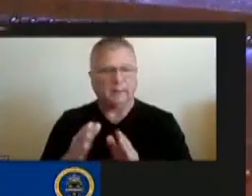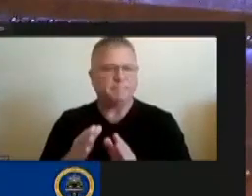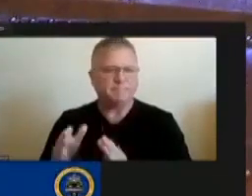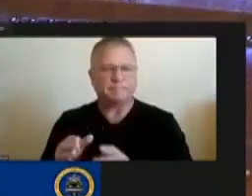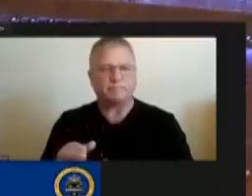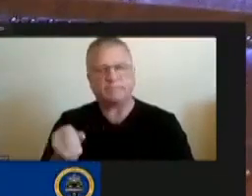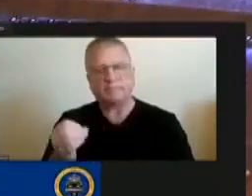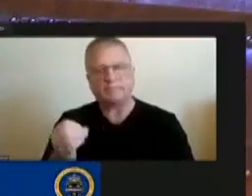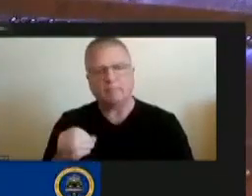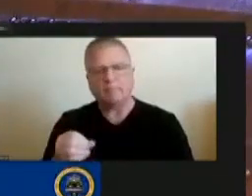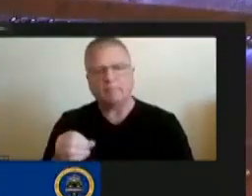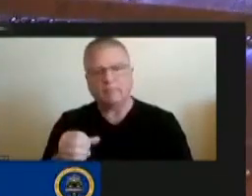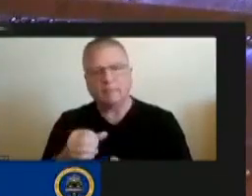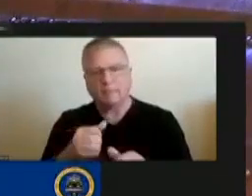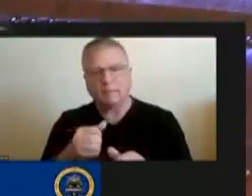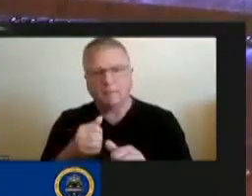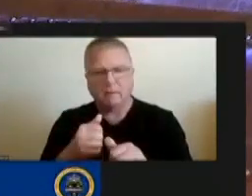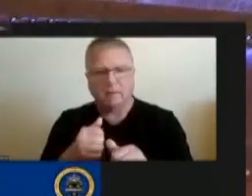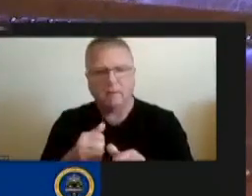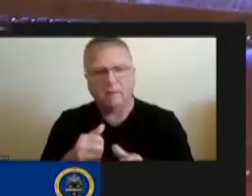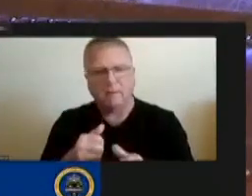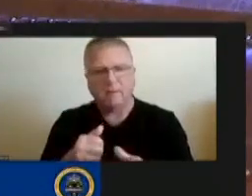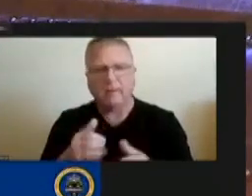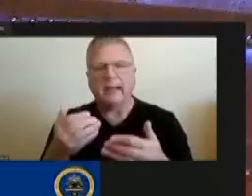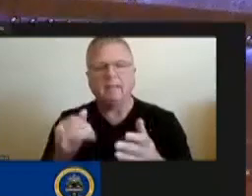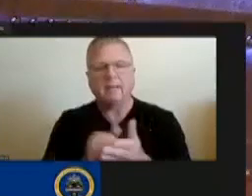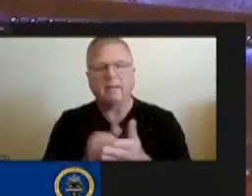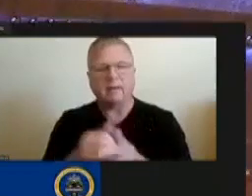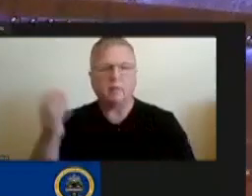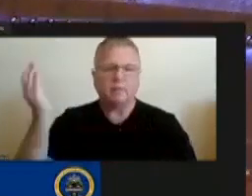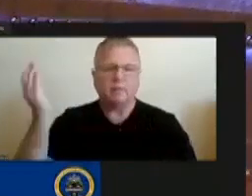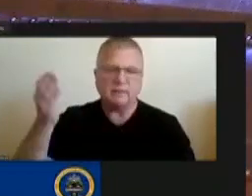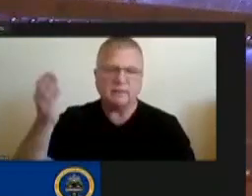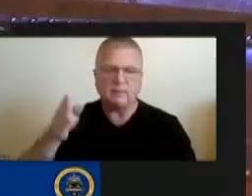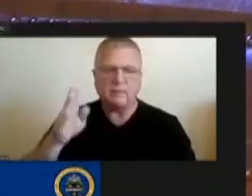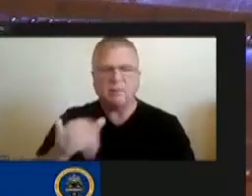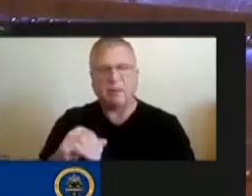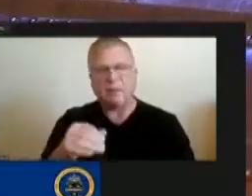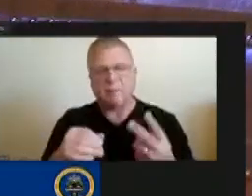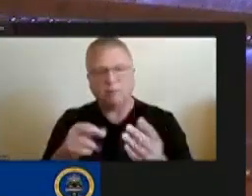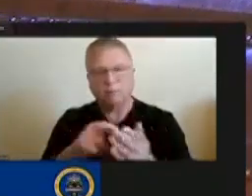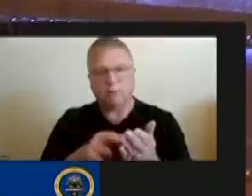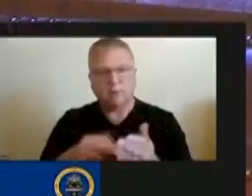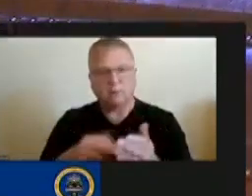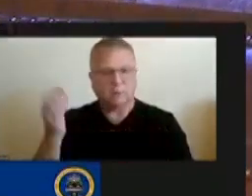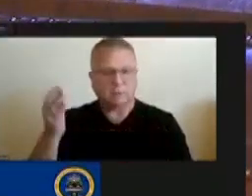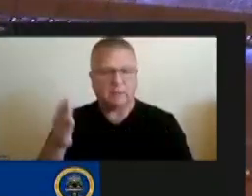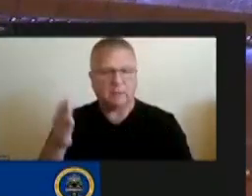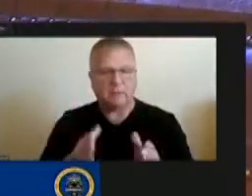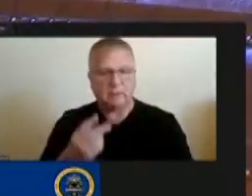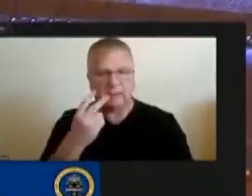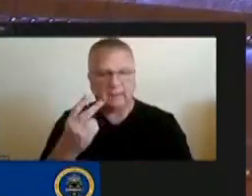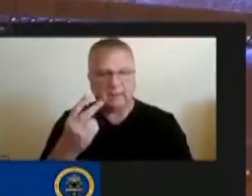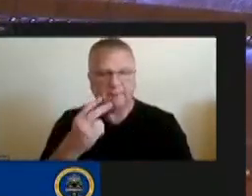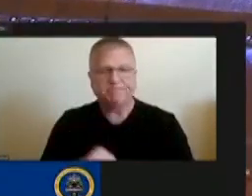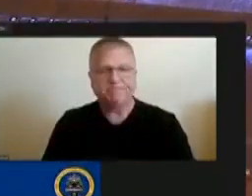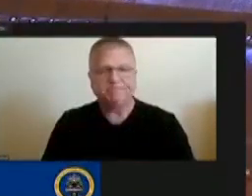Following that, we'll have testimony by, we have 2 registered speakers I see. All right,